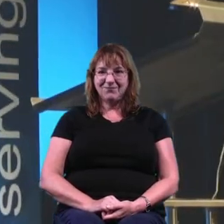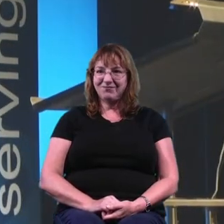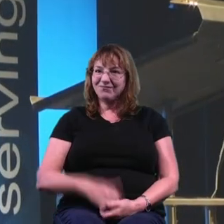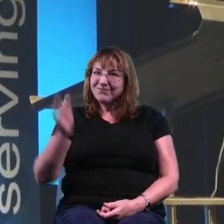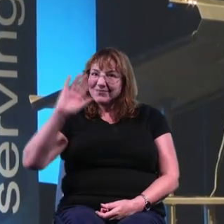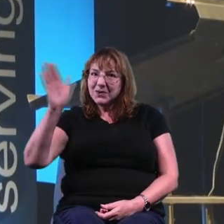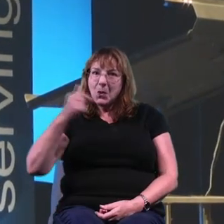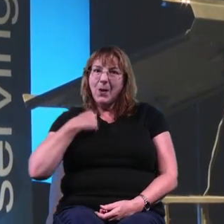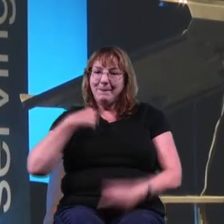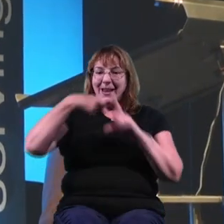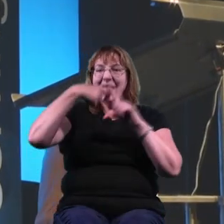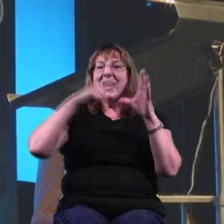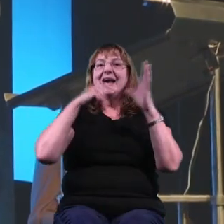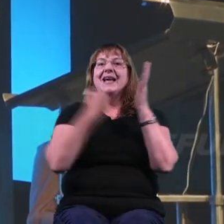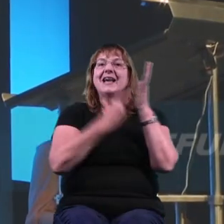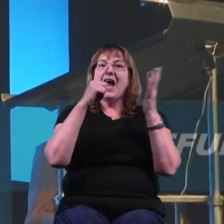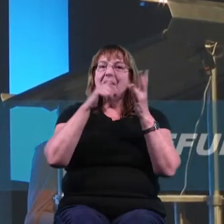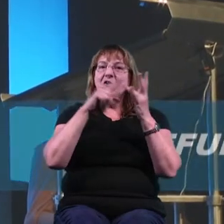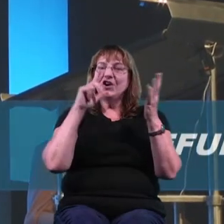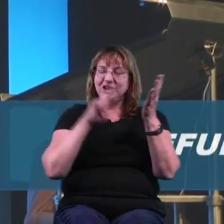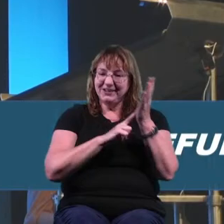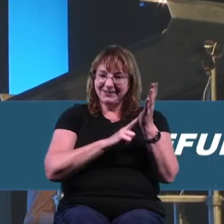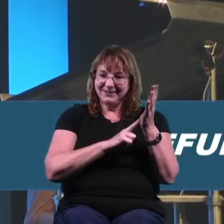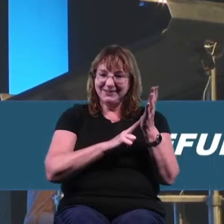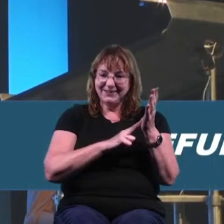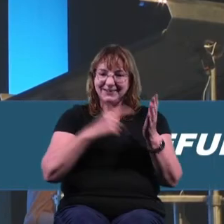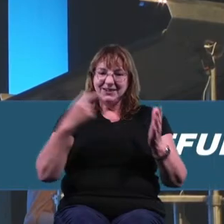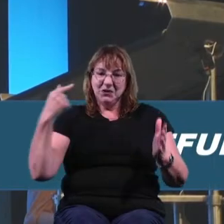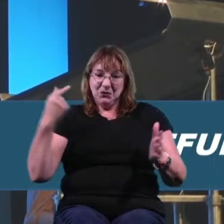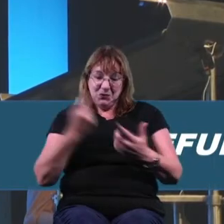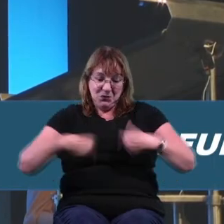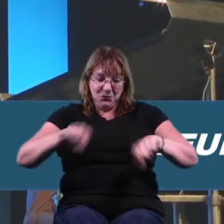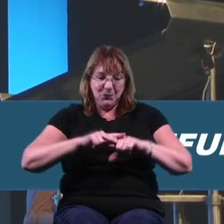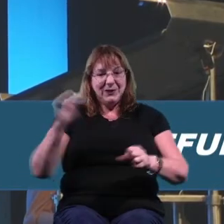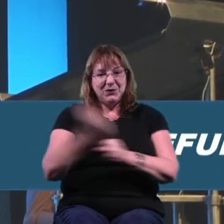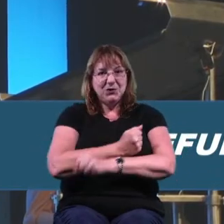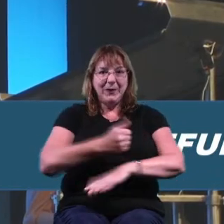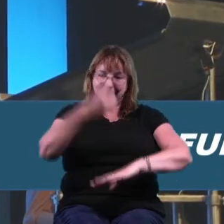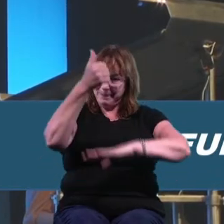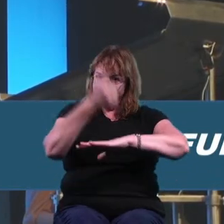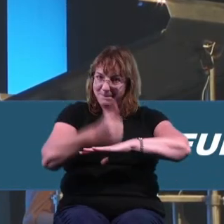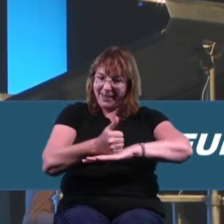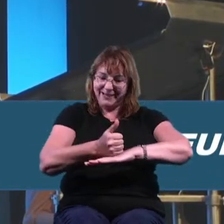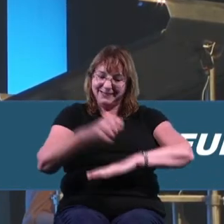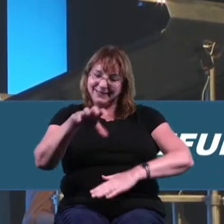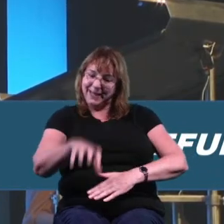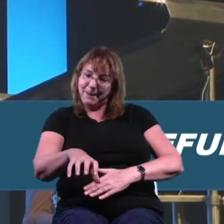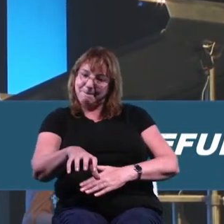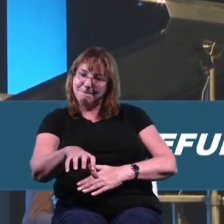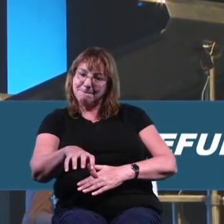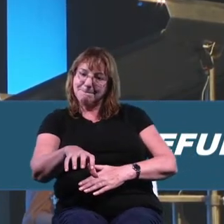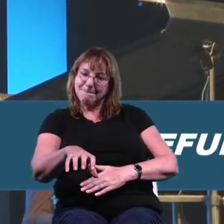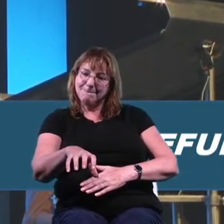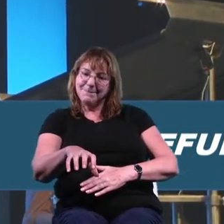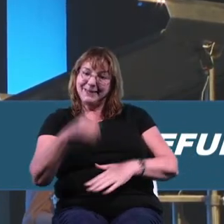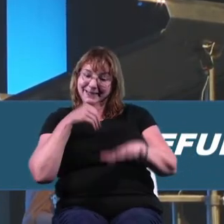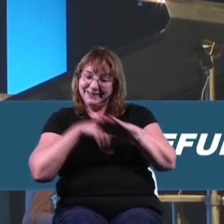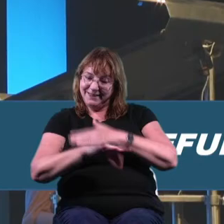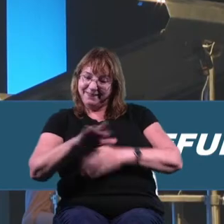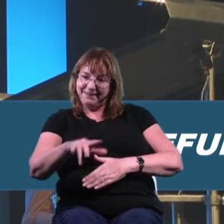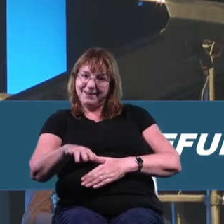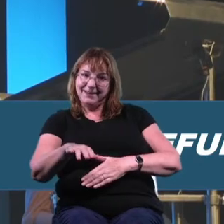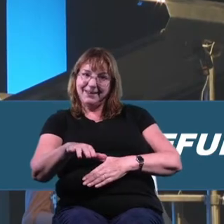Hello, I'm Karen from All Nations Christian College, and we are facilitating the base camp, which is just next door. In our venue, we